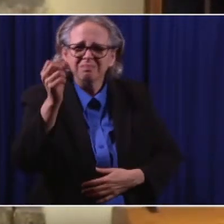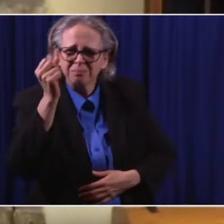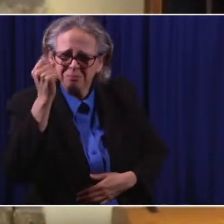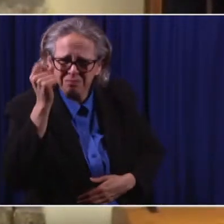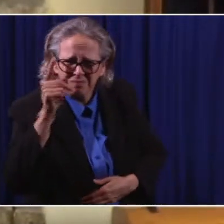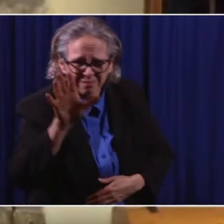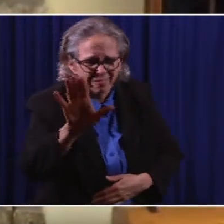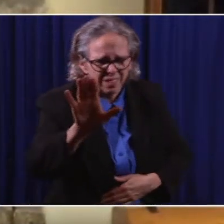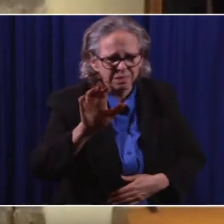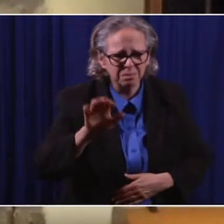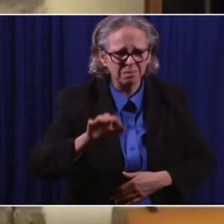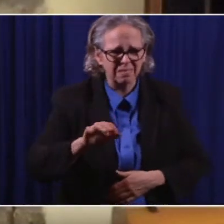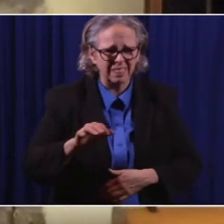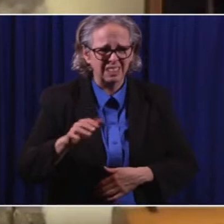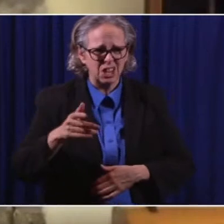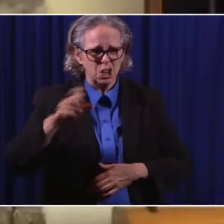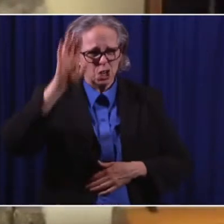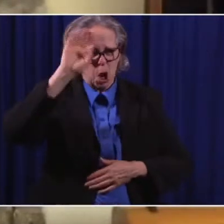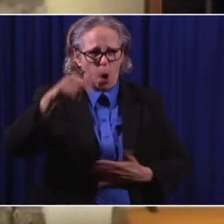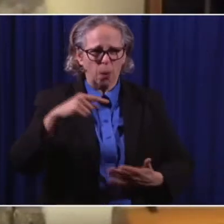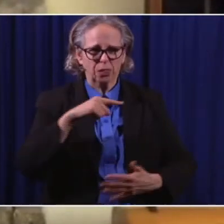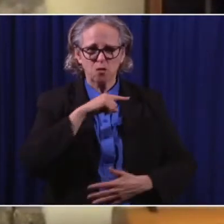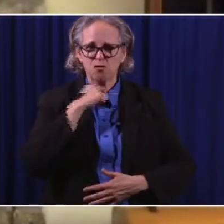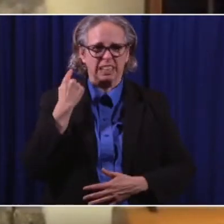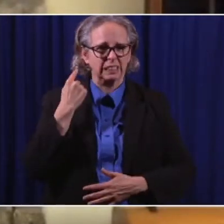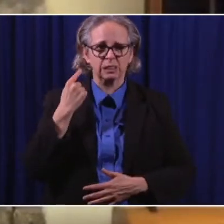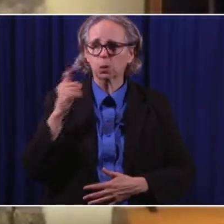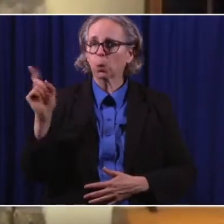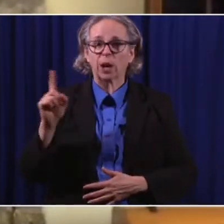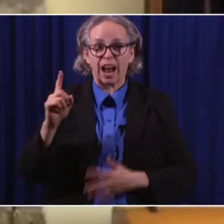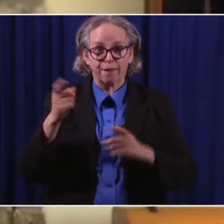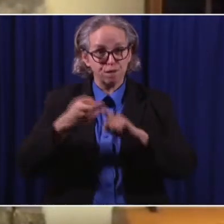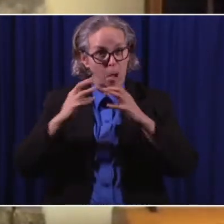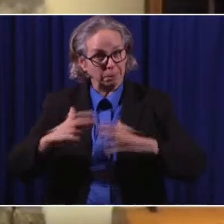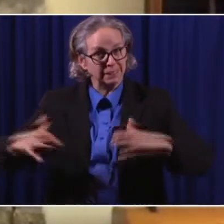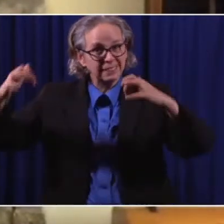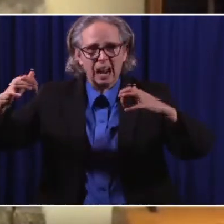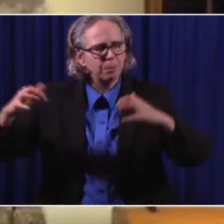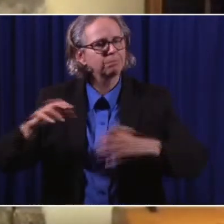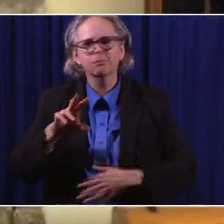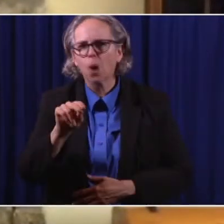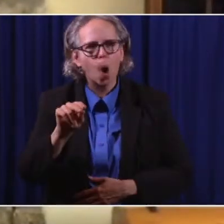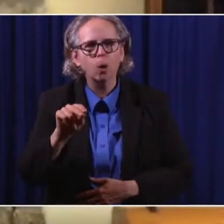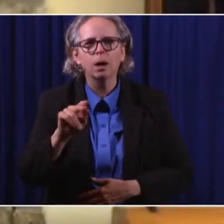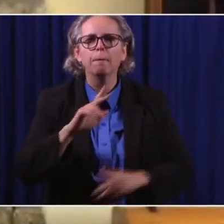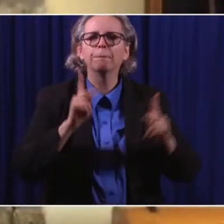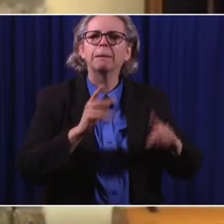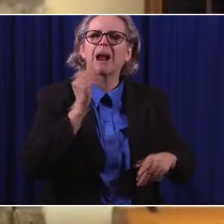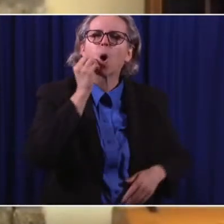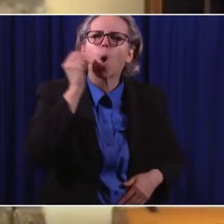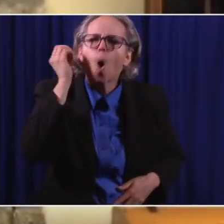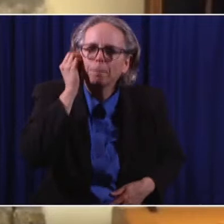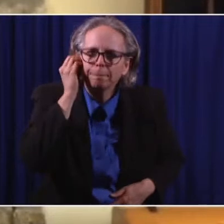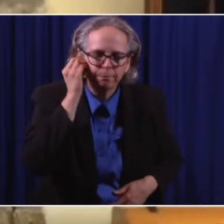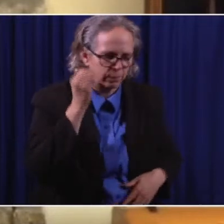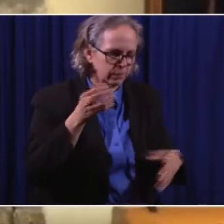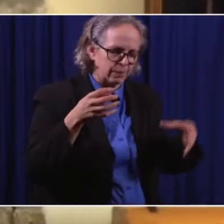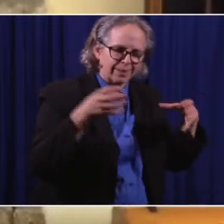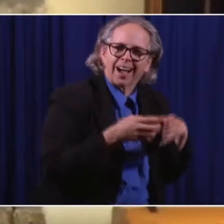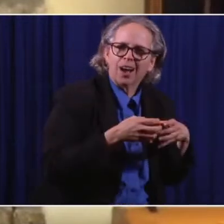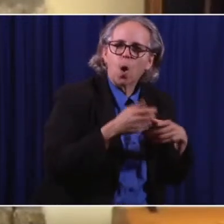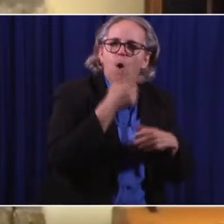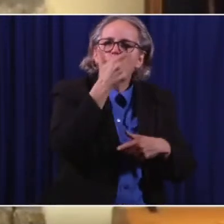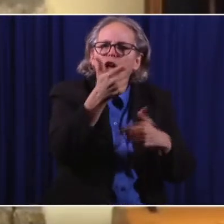it to number of people. They're going to be mostly families that will be there. I think it's a total of 1,500 Ohio